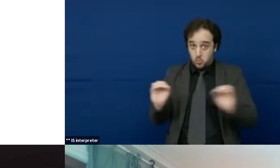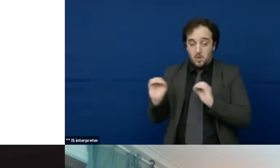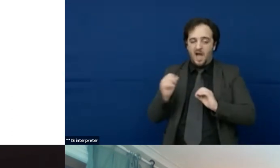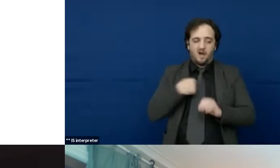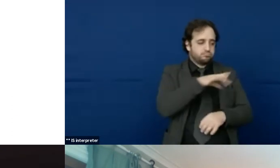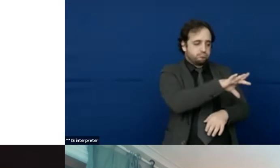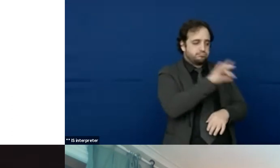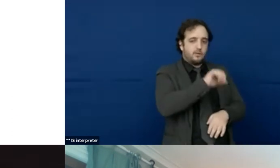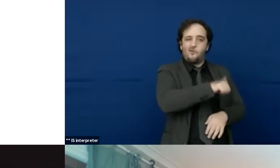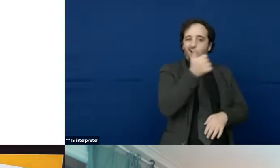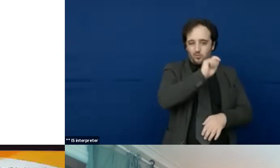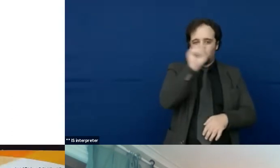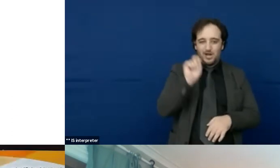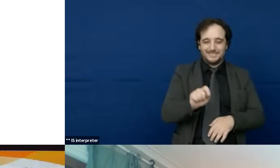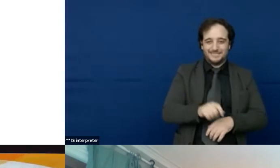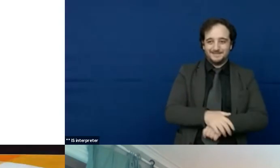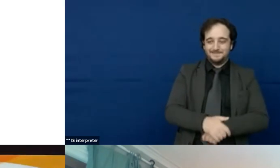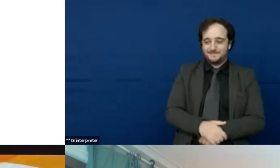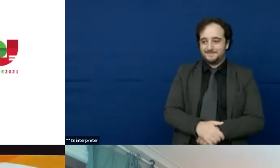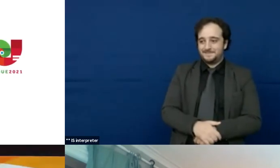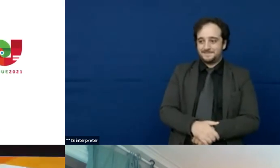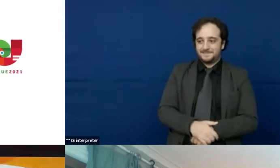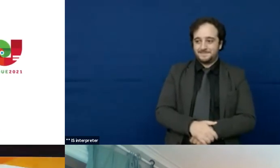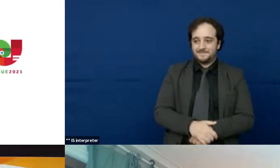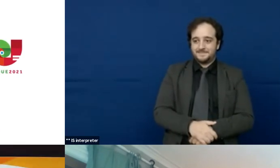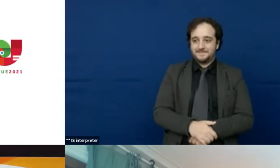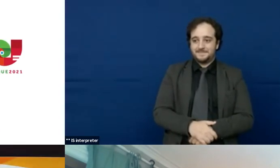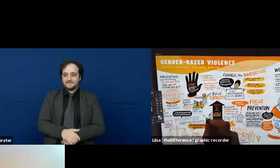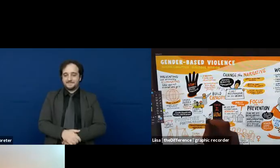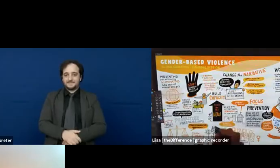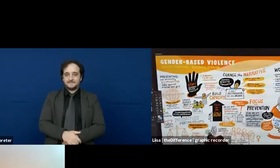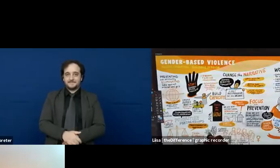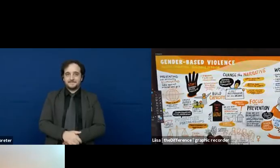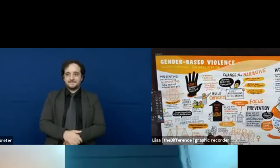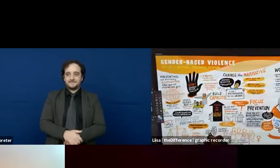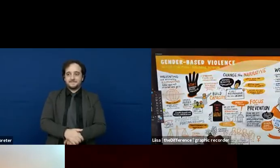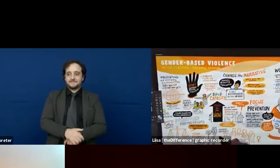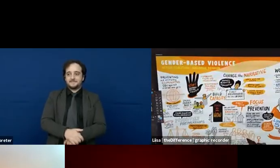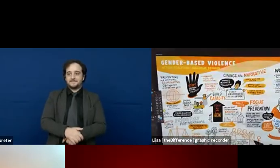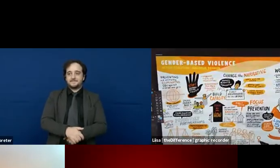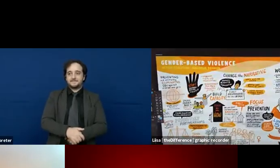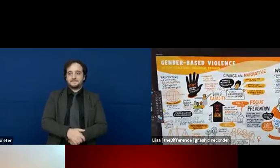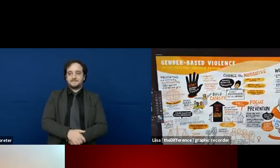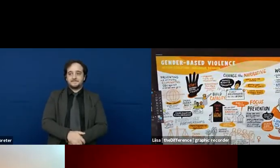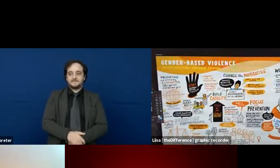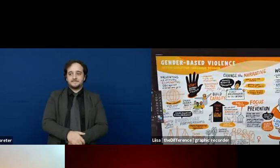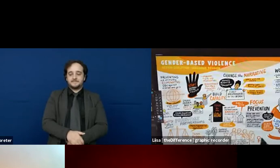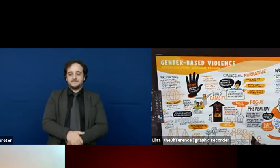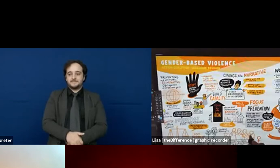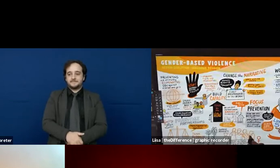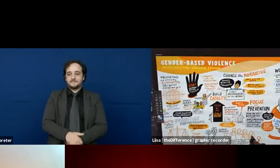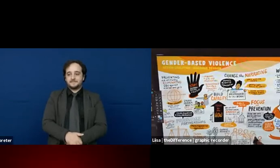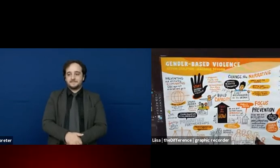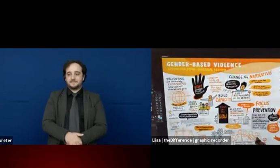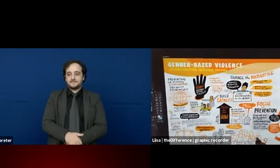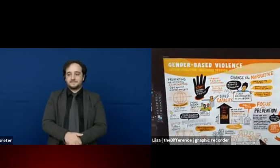on how should one work with men so that they question themselves about the use and